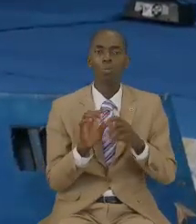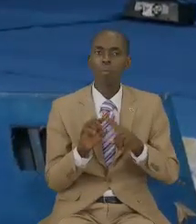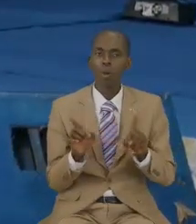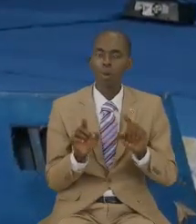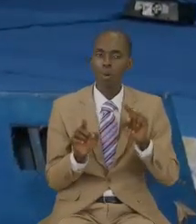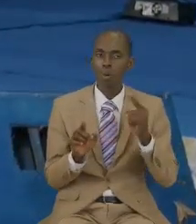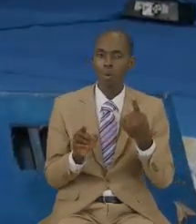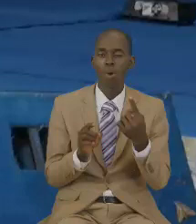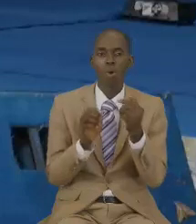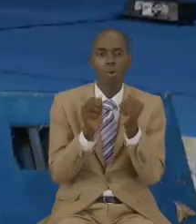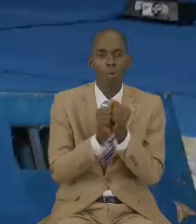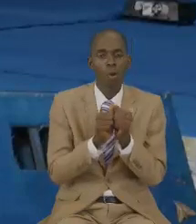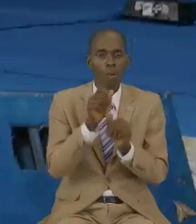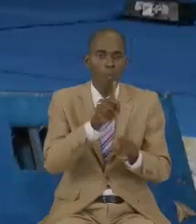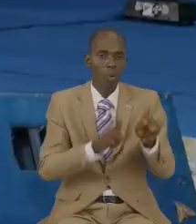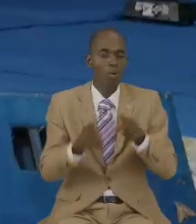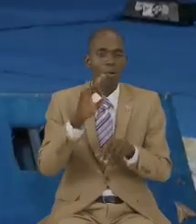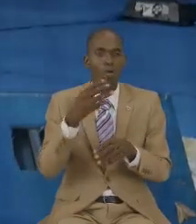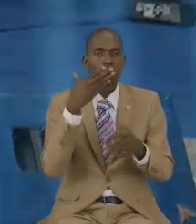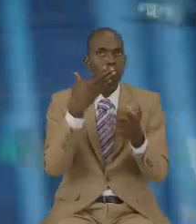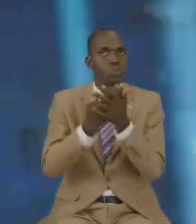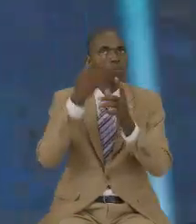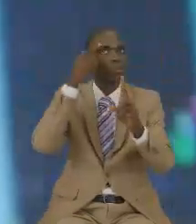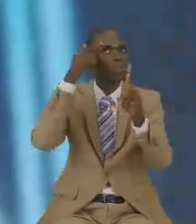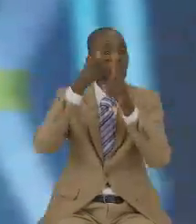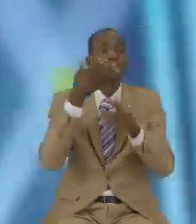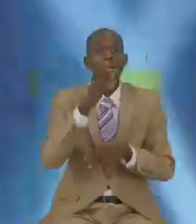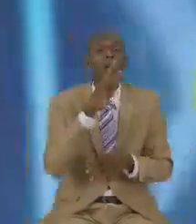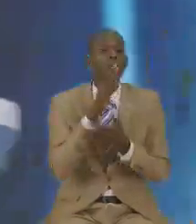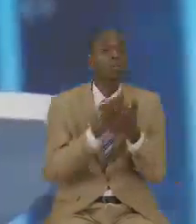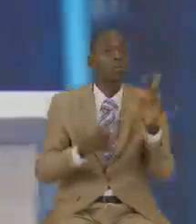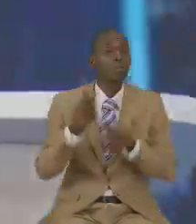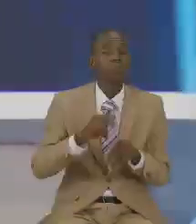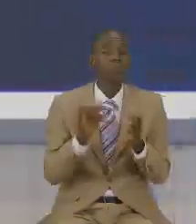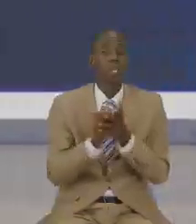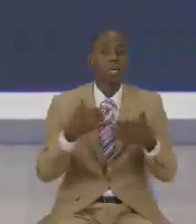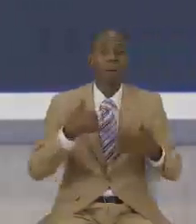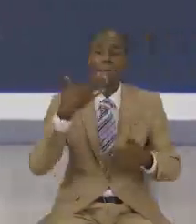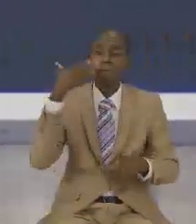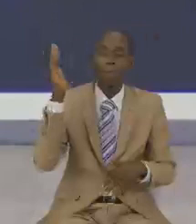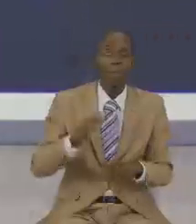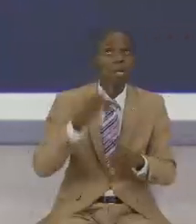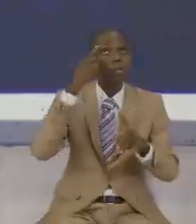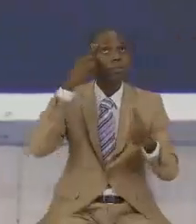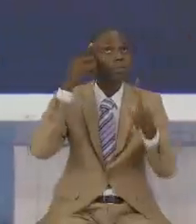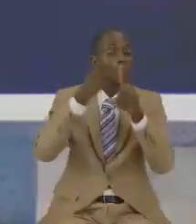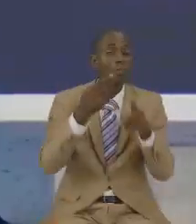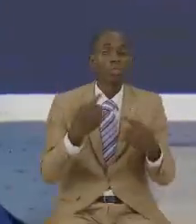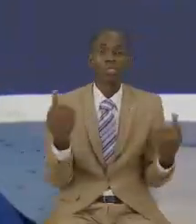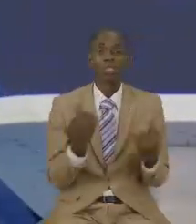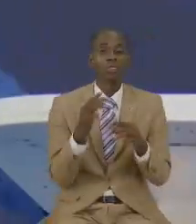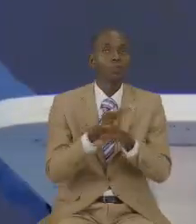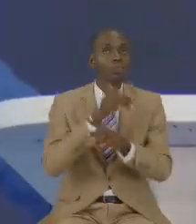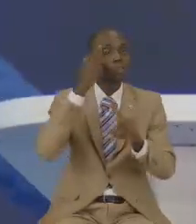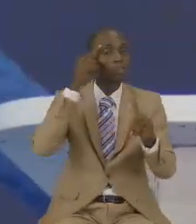men of good goals. There are men of evil goals, bad goals, and sinful